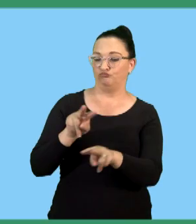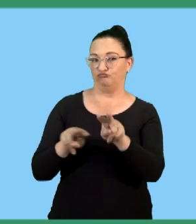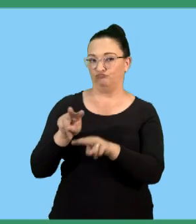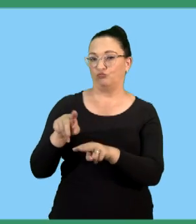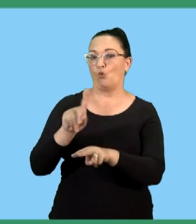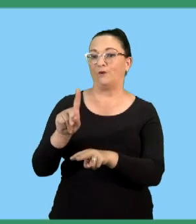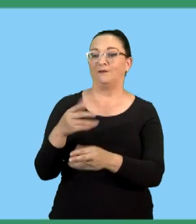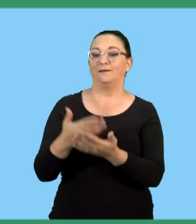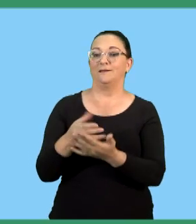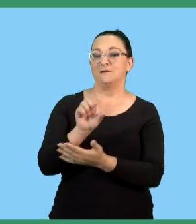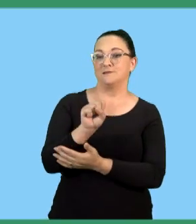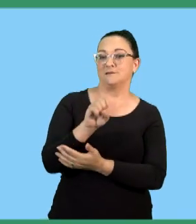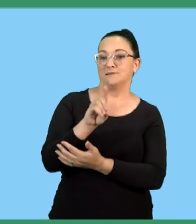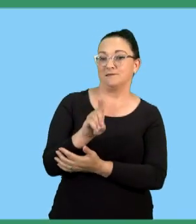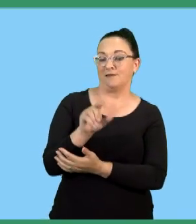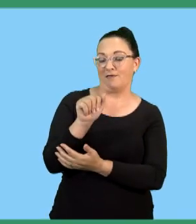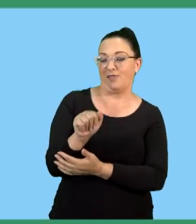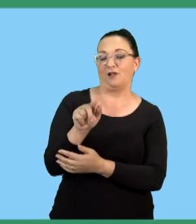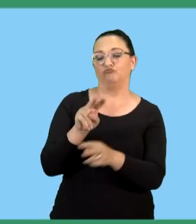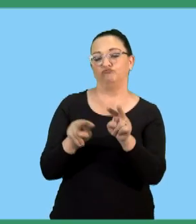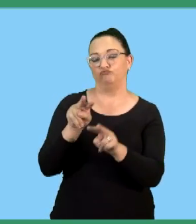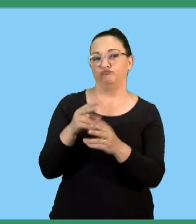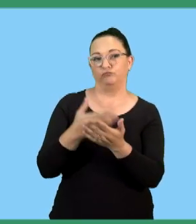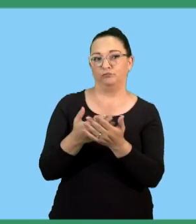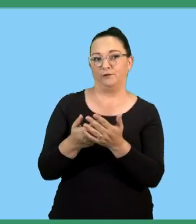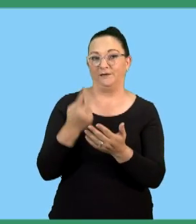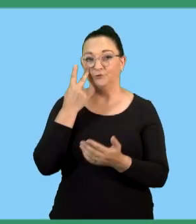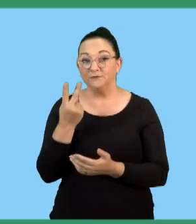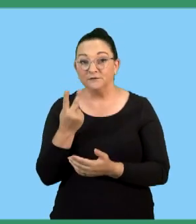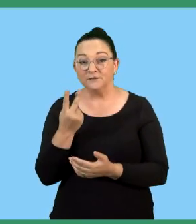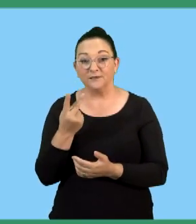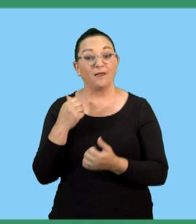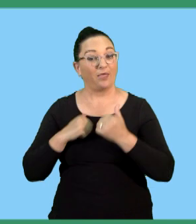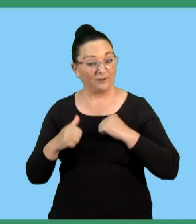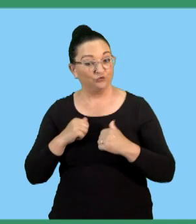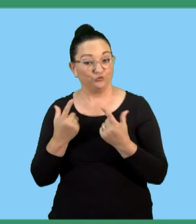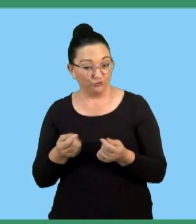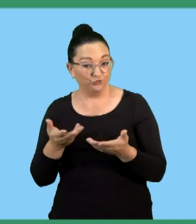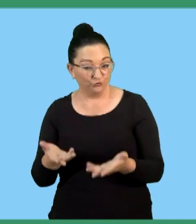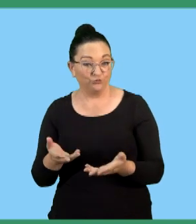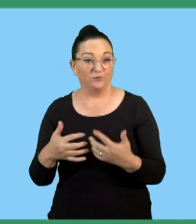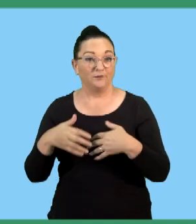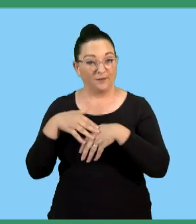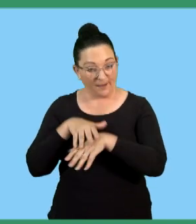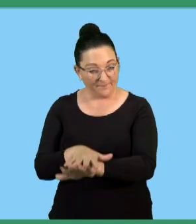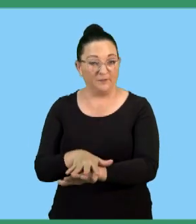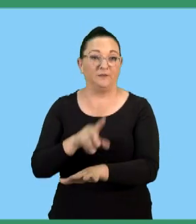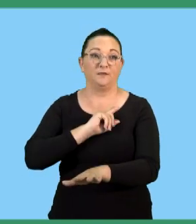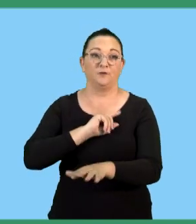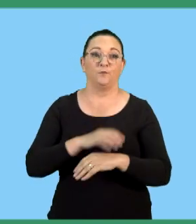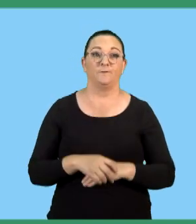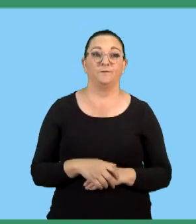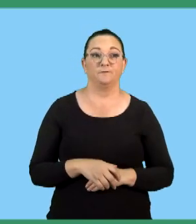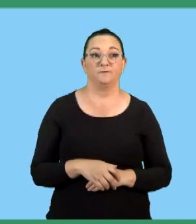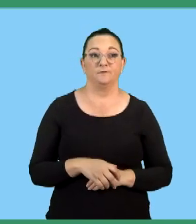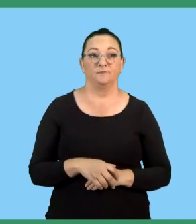implementation of the Skills Development Act. So basically putting the Skills Development Act into action. How do we do that? Through